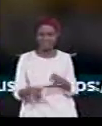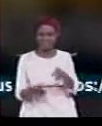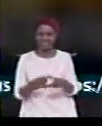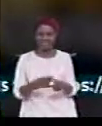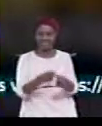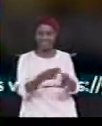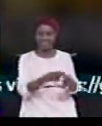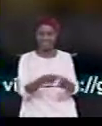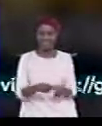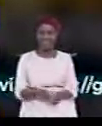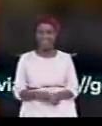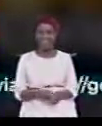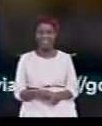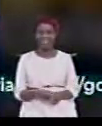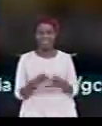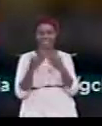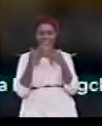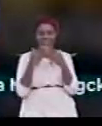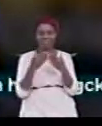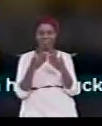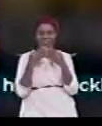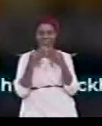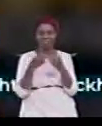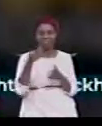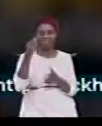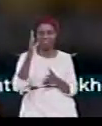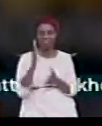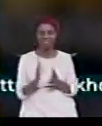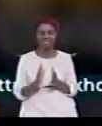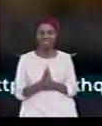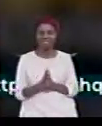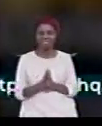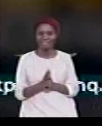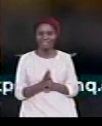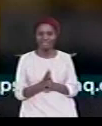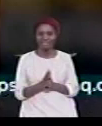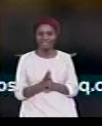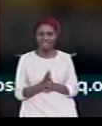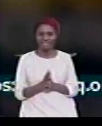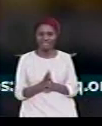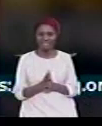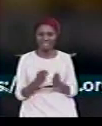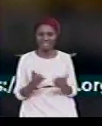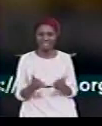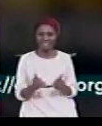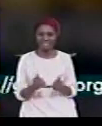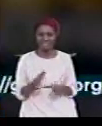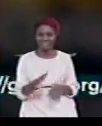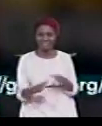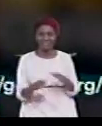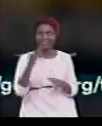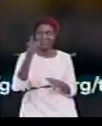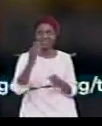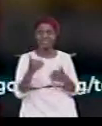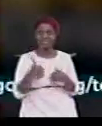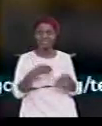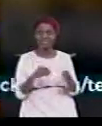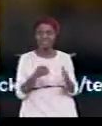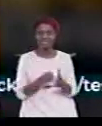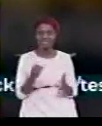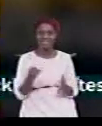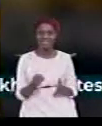Help us run to us. Thank God. Help us run to outside, yes. God has done it.